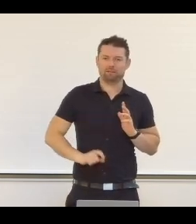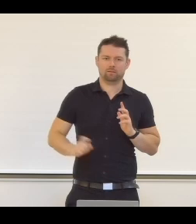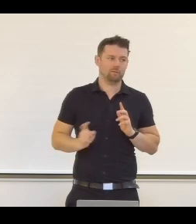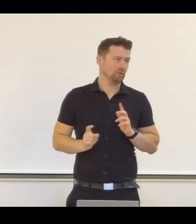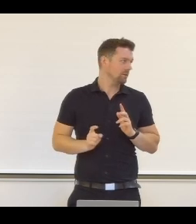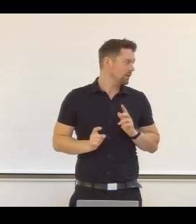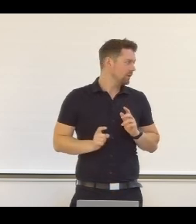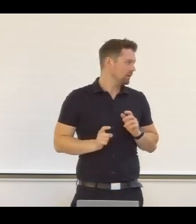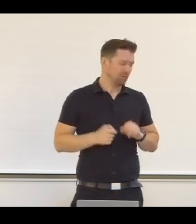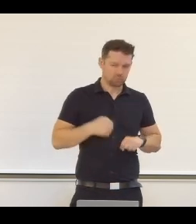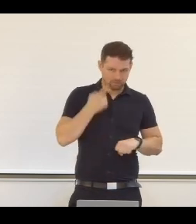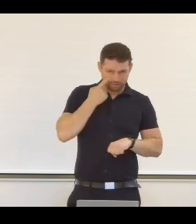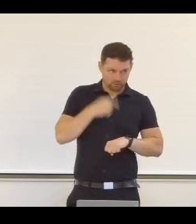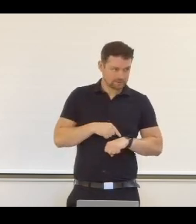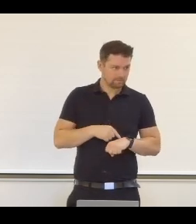just looking at the time.